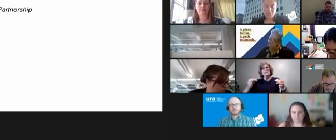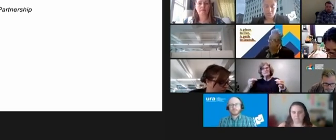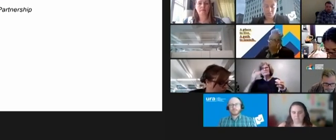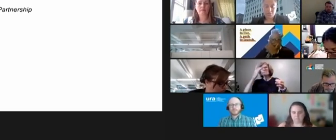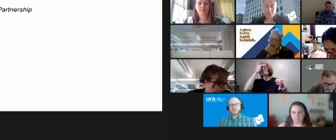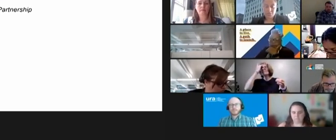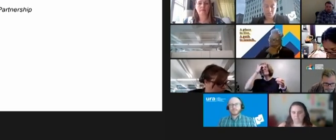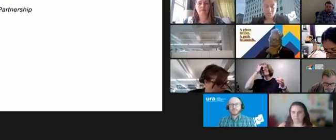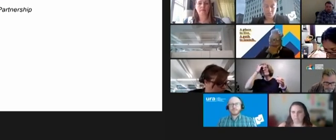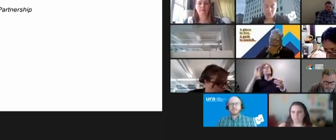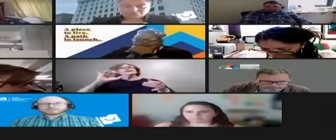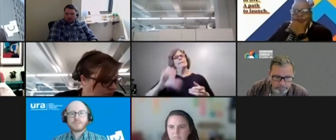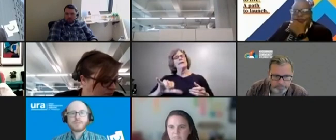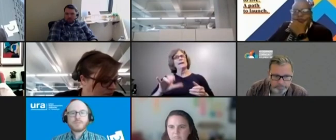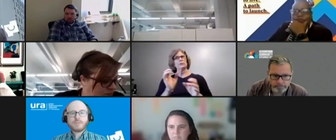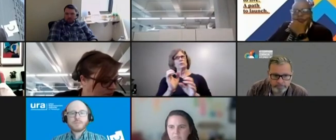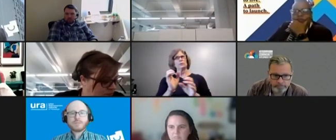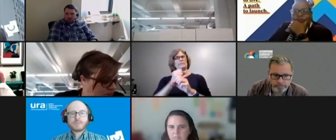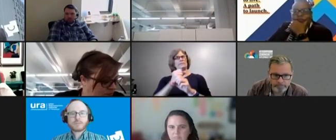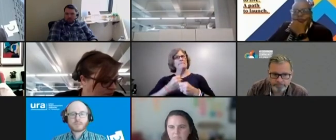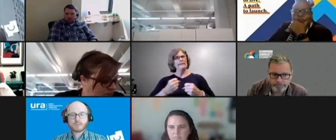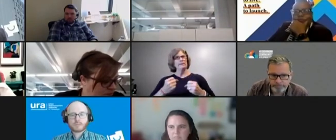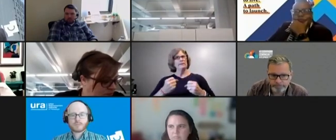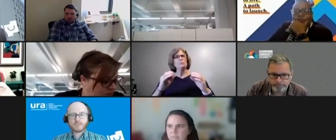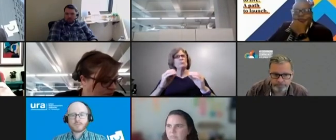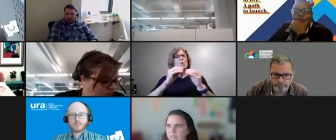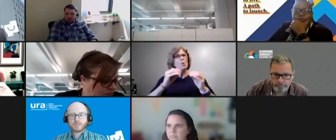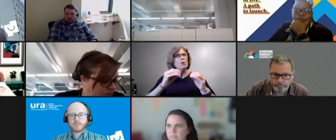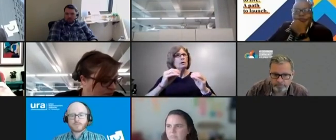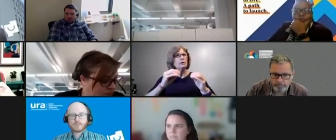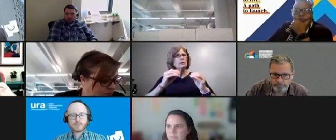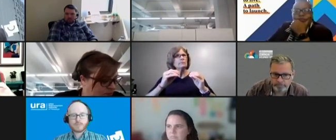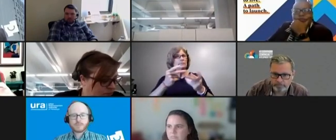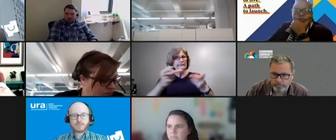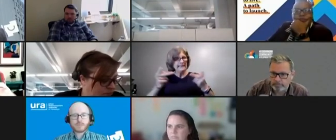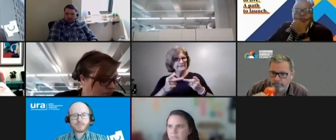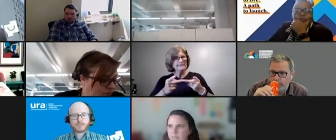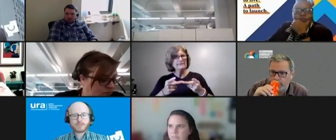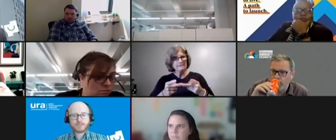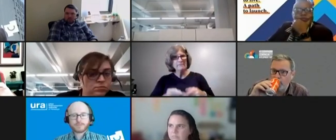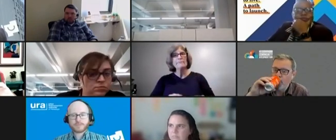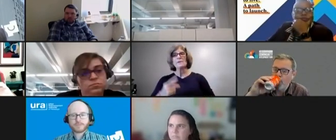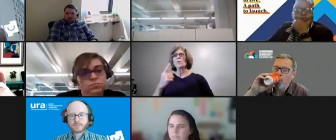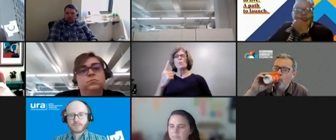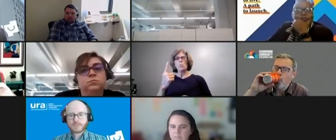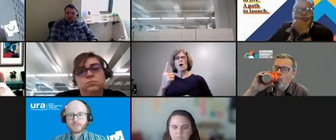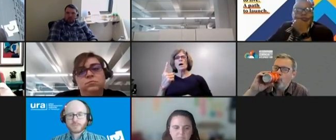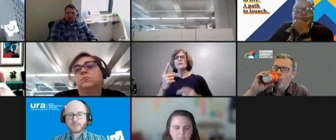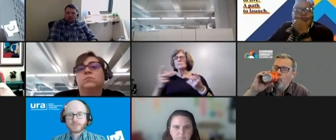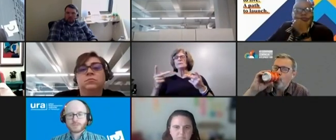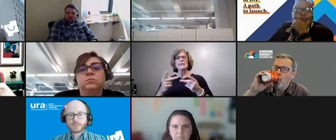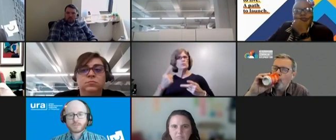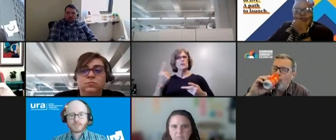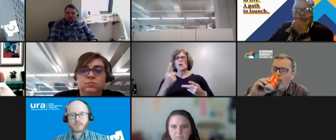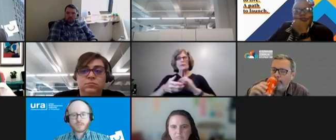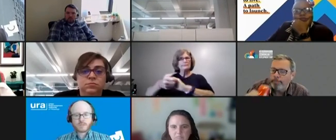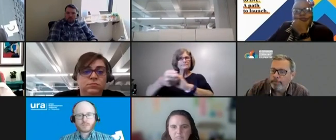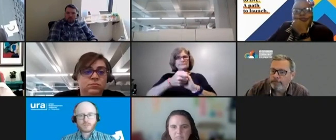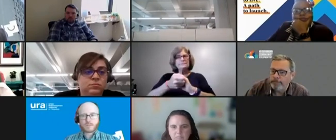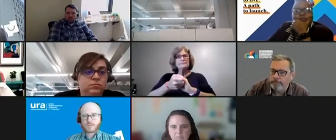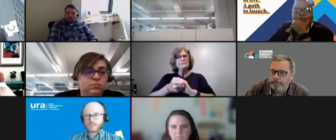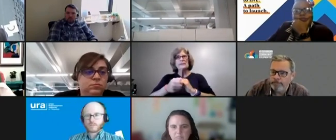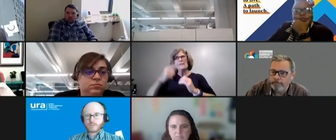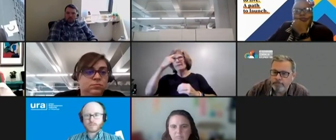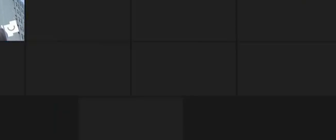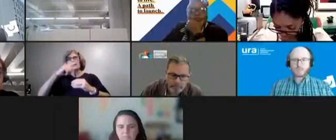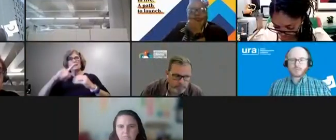made in a wider array of places, you know, in the housing arena. One of those entities that we always are partnering with,